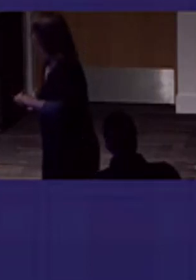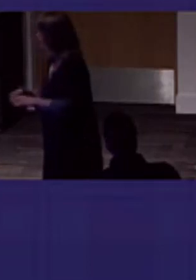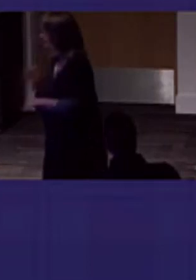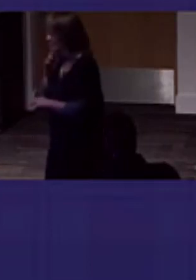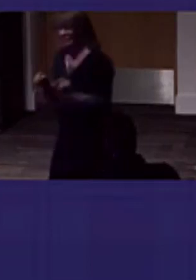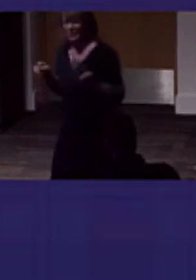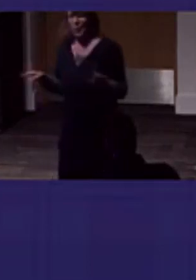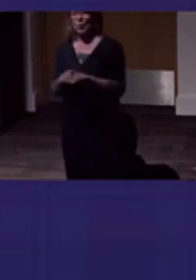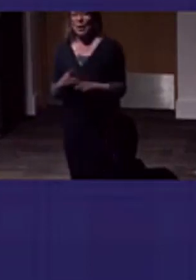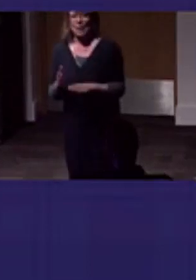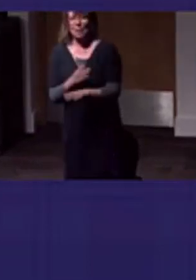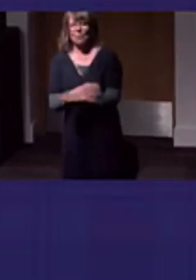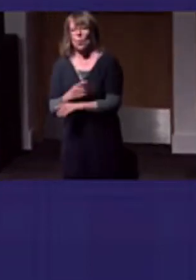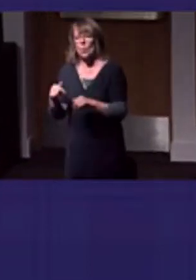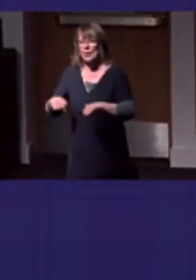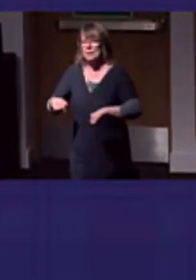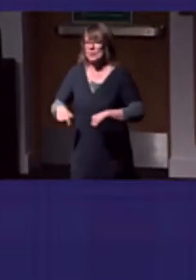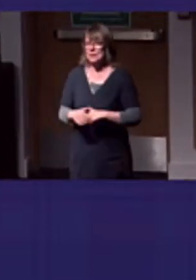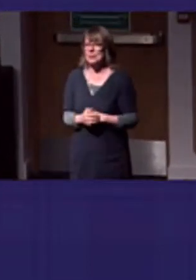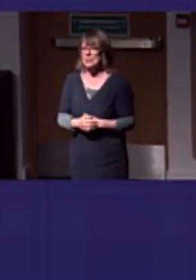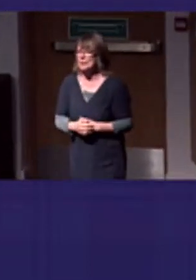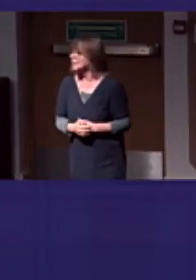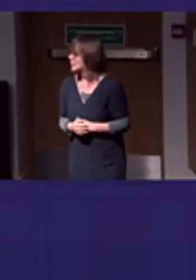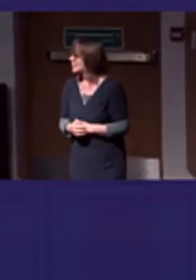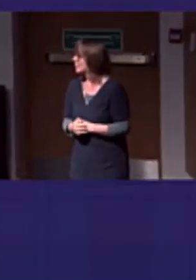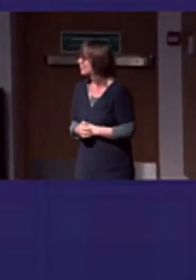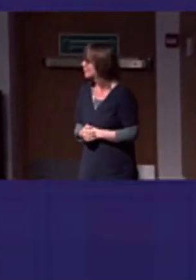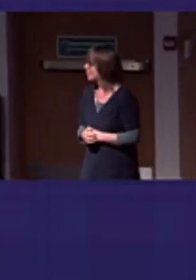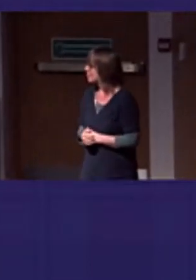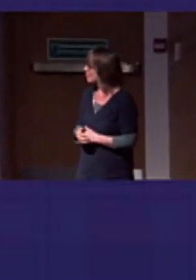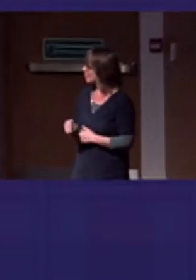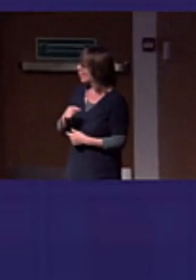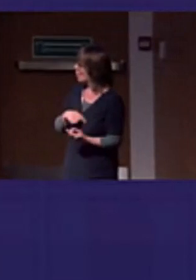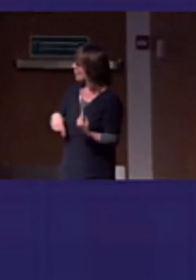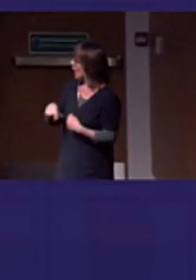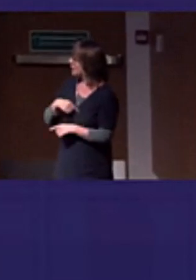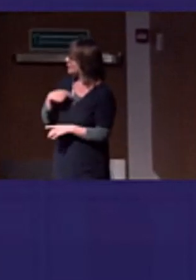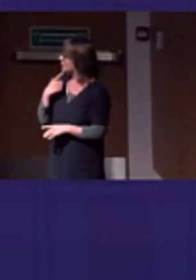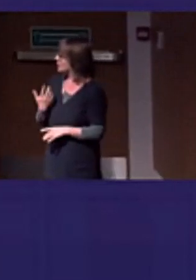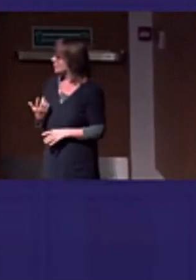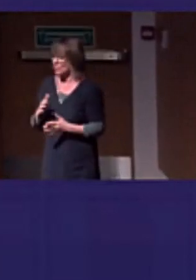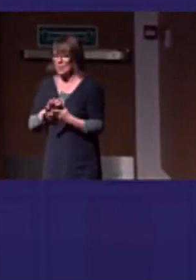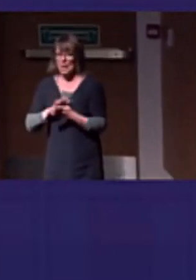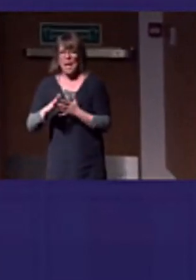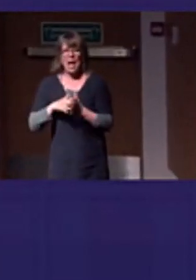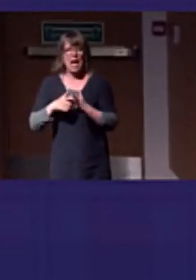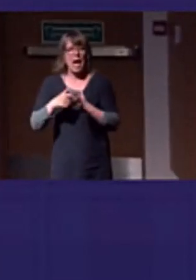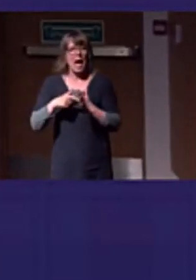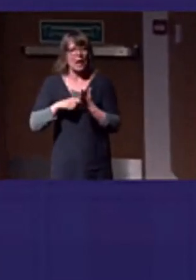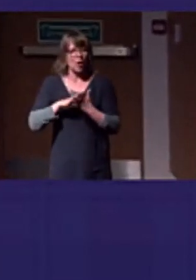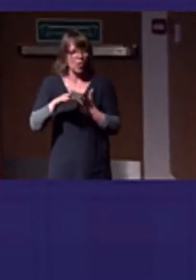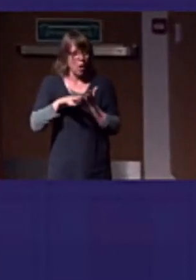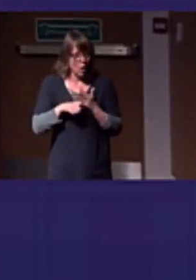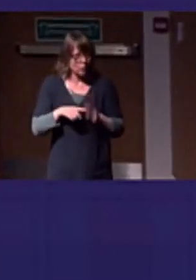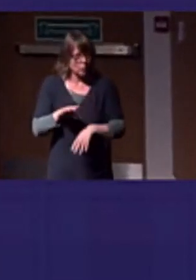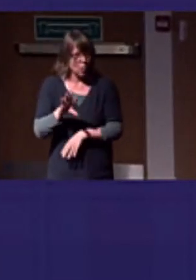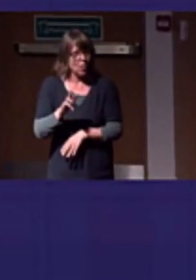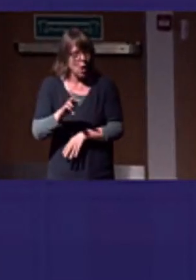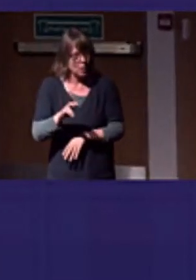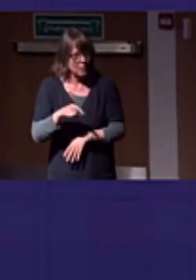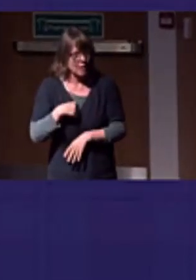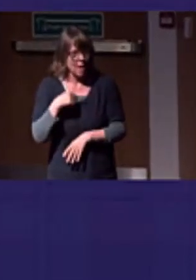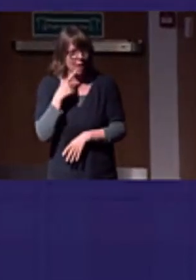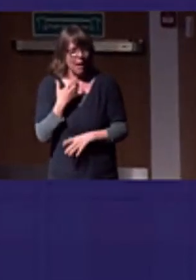Okay, so before all this, shifting hats, we had a hackathon. We had an accessibility-themed hackathon, and honestly, I